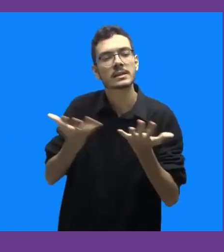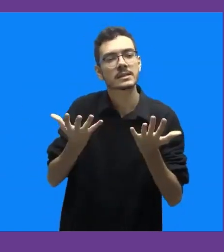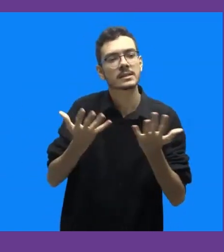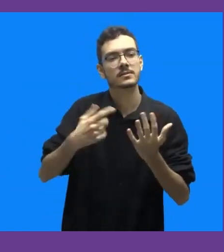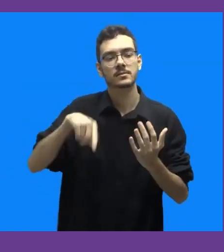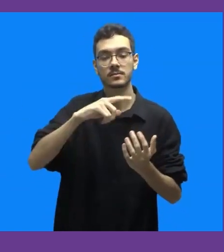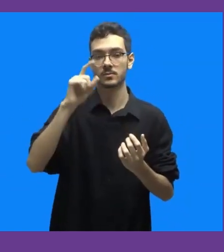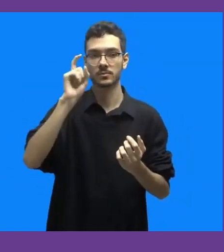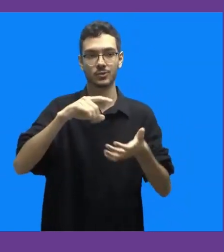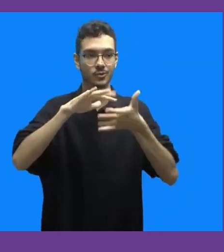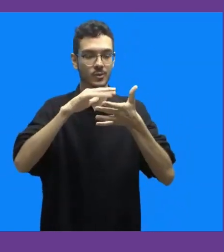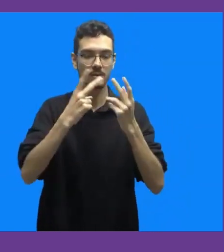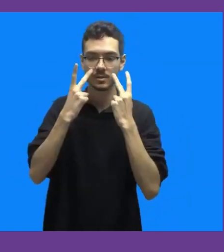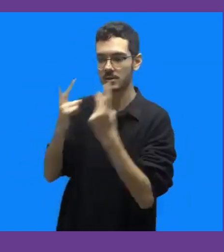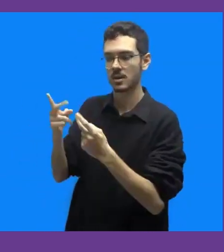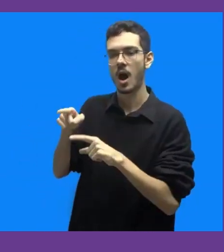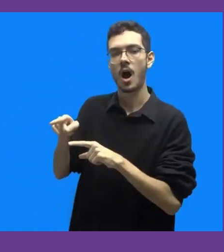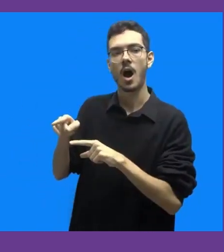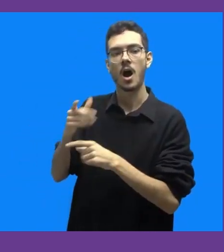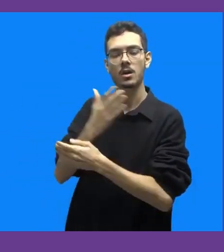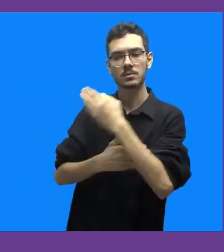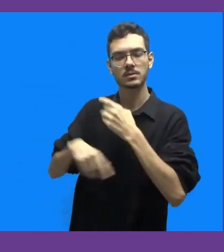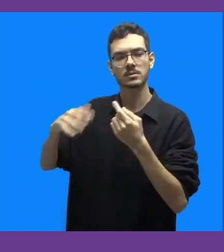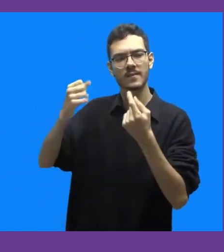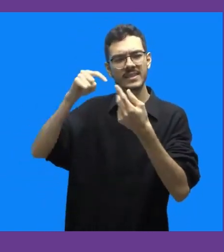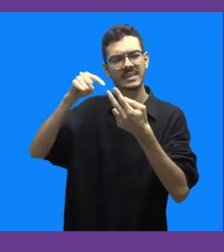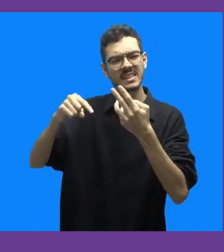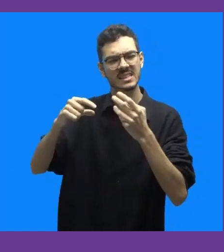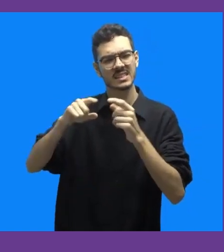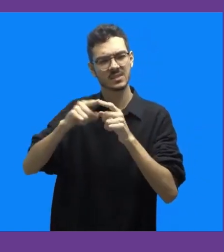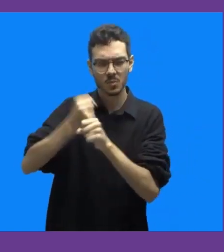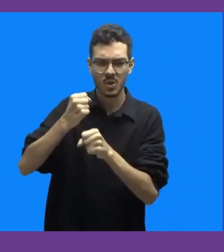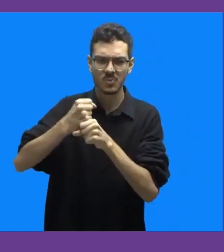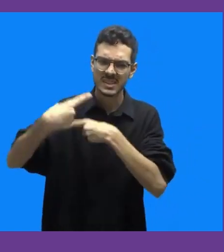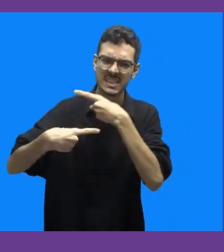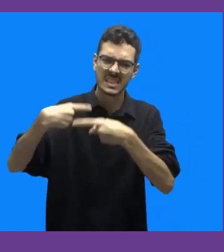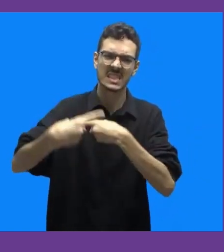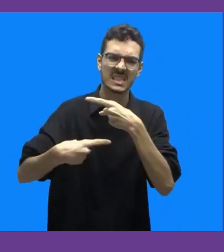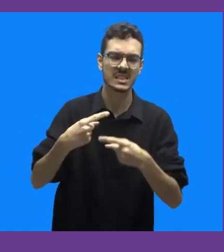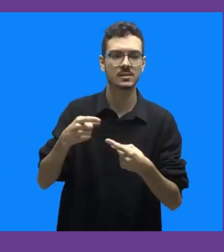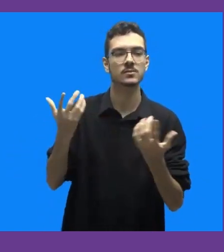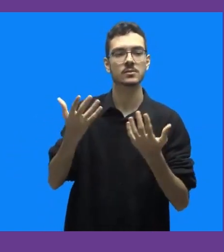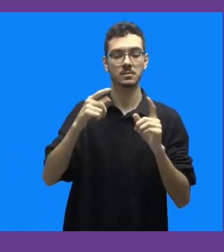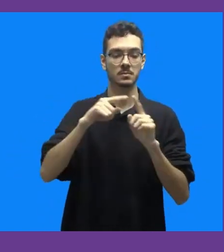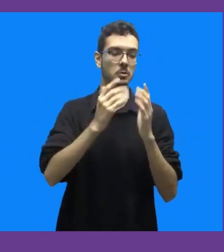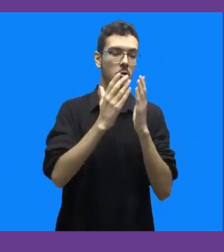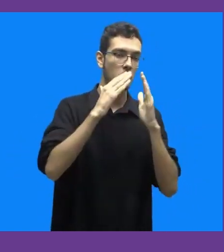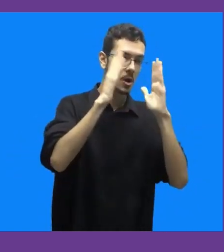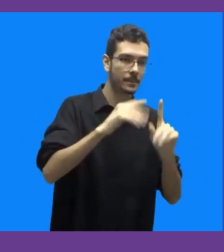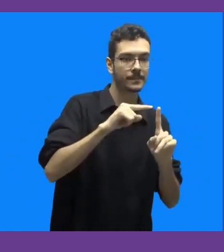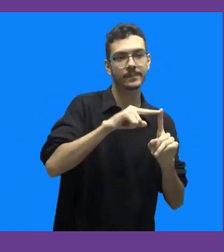more about their lives, how they work, how they live, how they access information, what difficulties